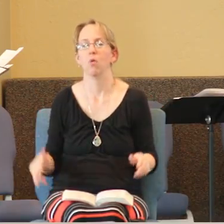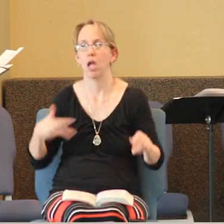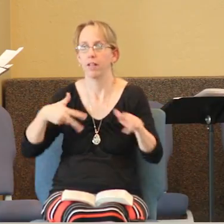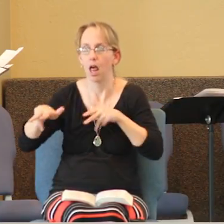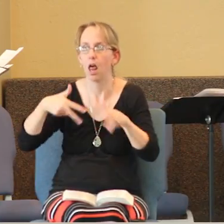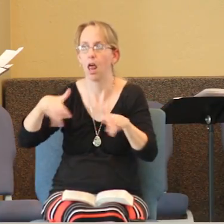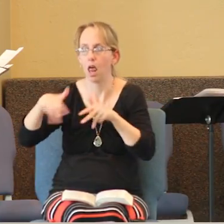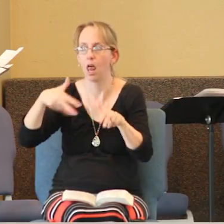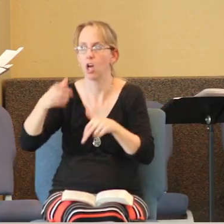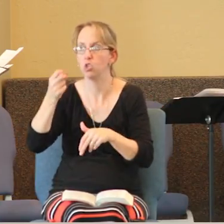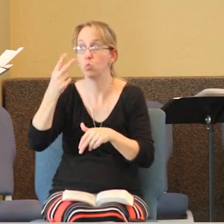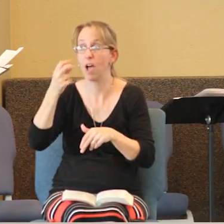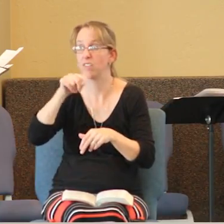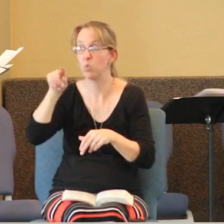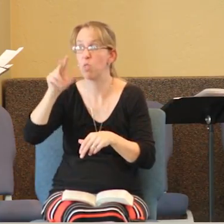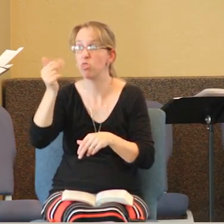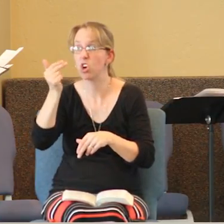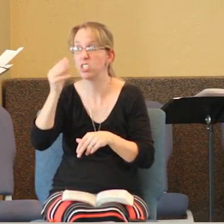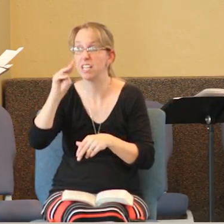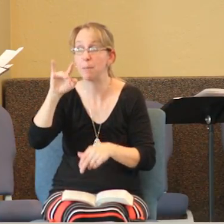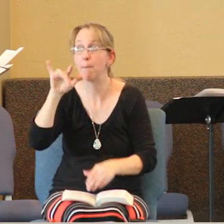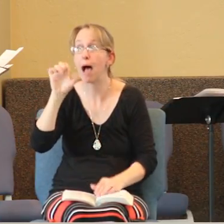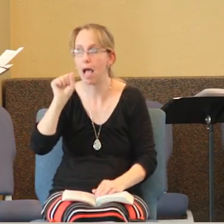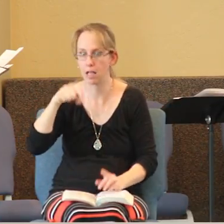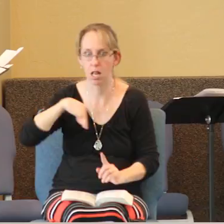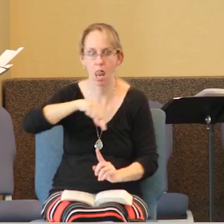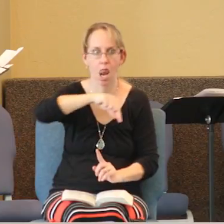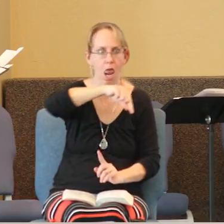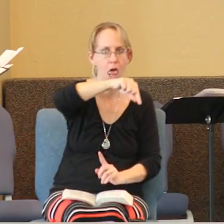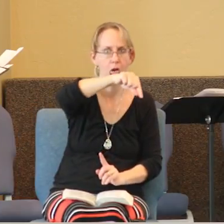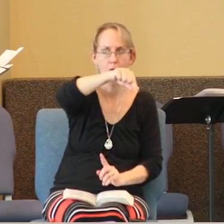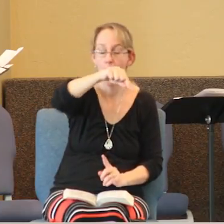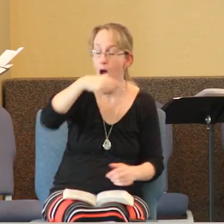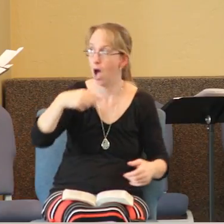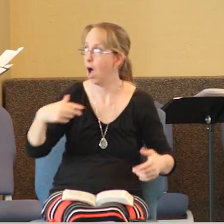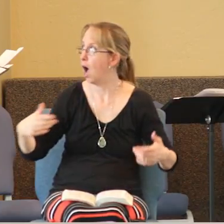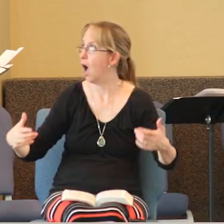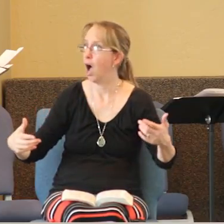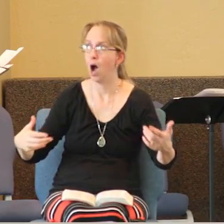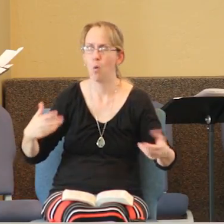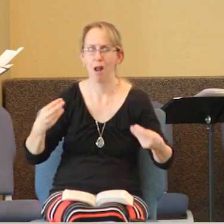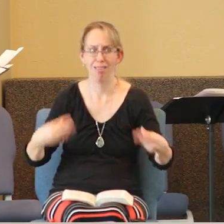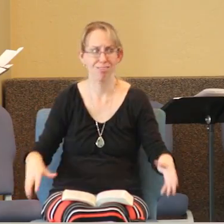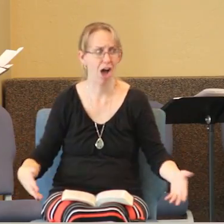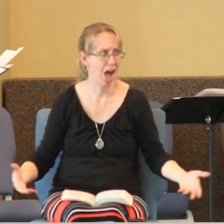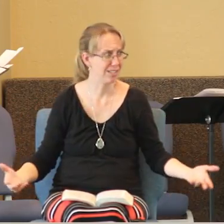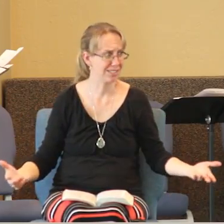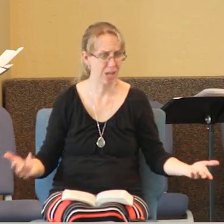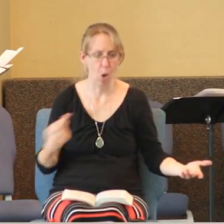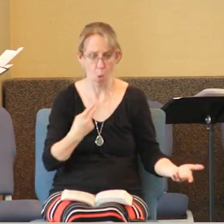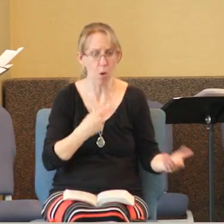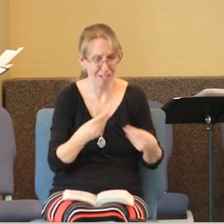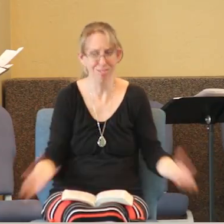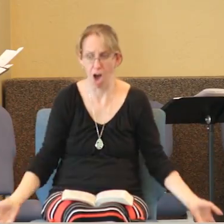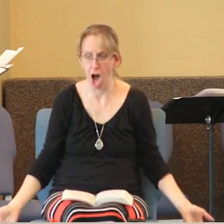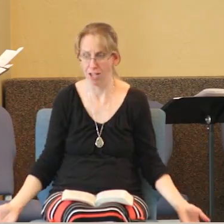12, 13 miles. And I'm lost. Diana's like, well, we're